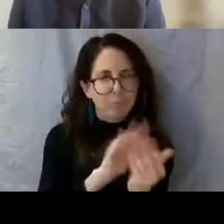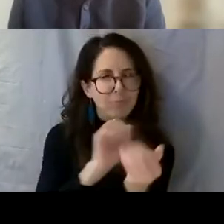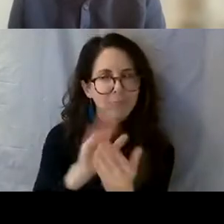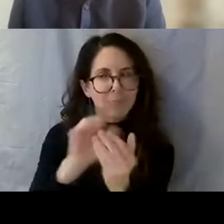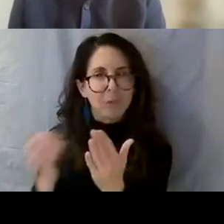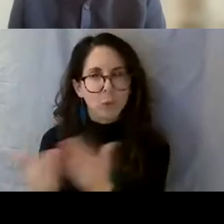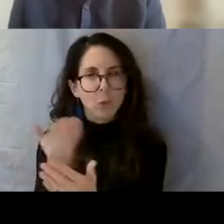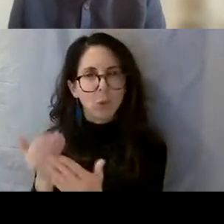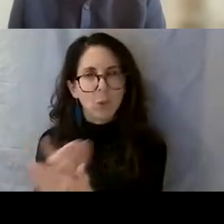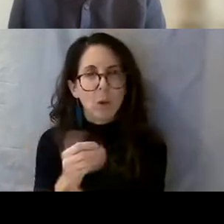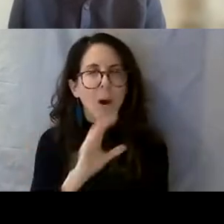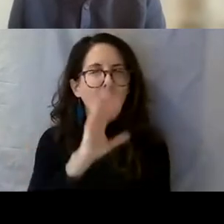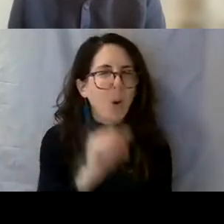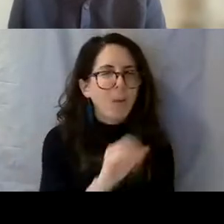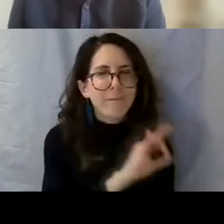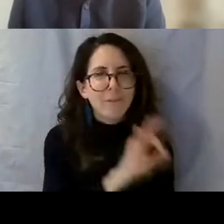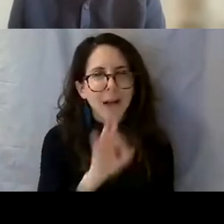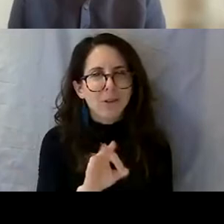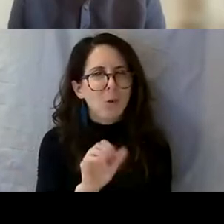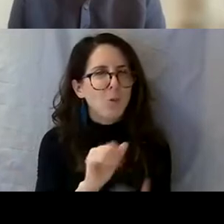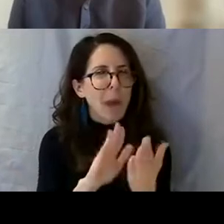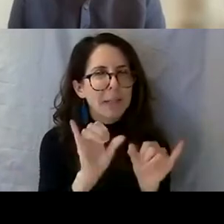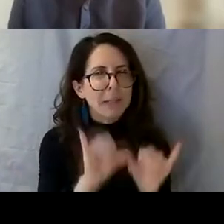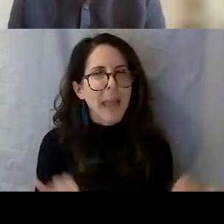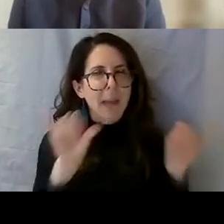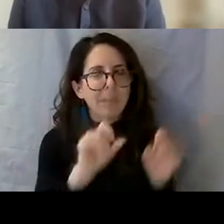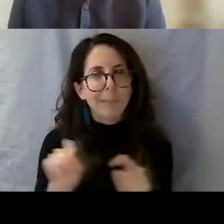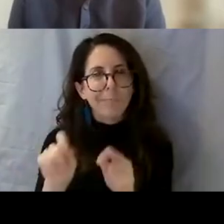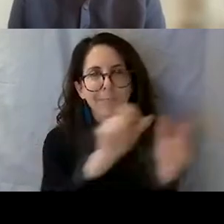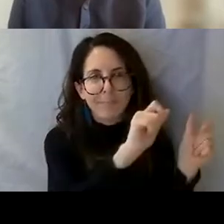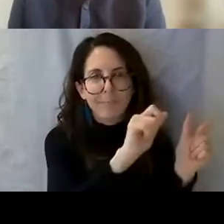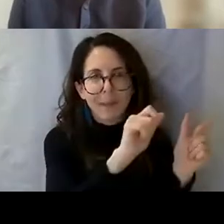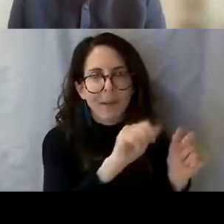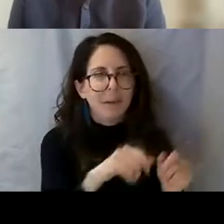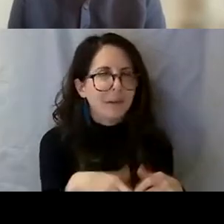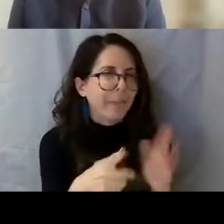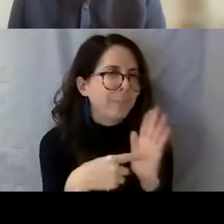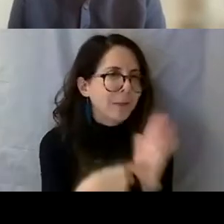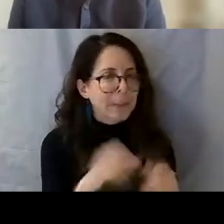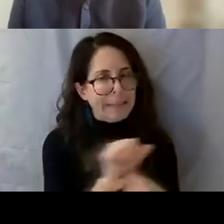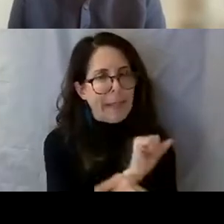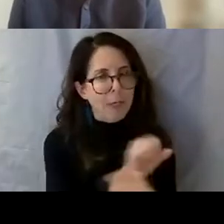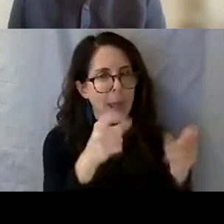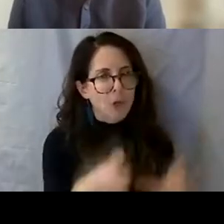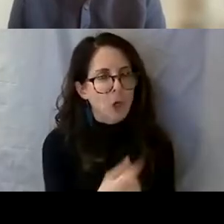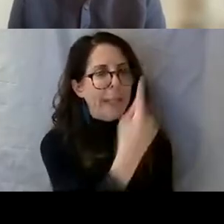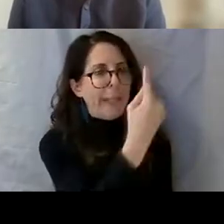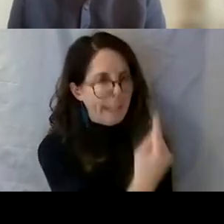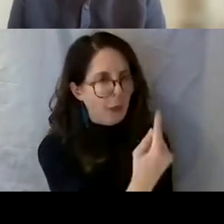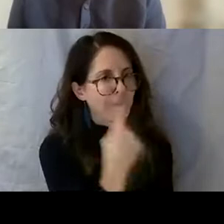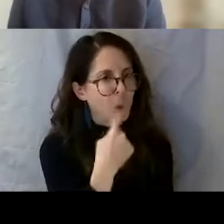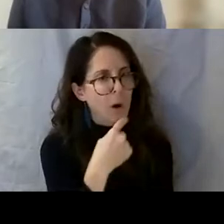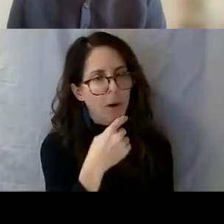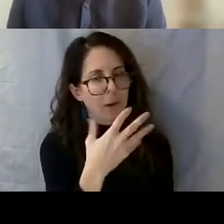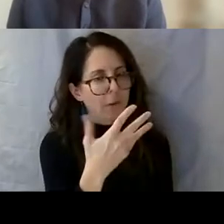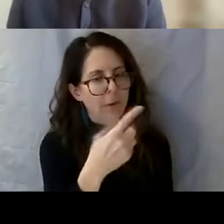forgetting about the old ways of you have to have the stage manager here for X amount of hours.